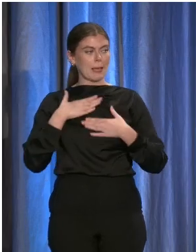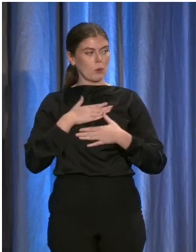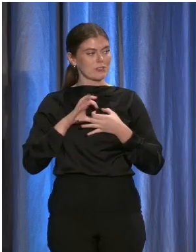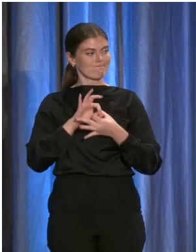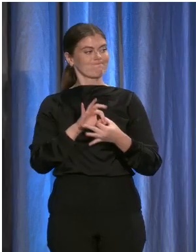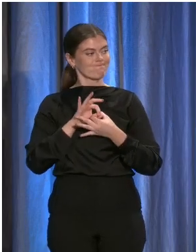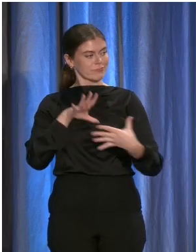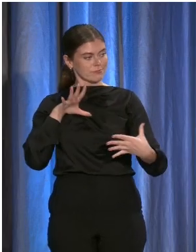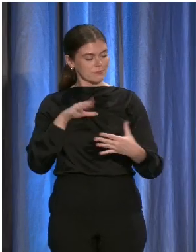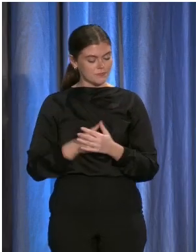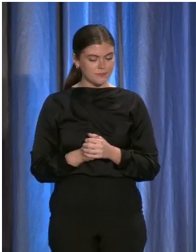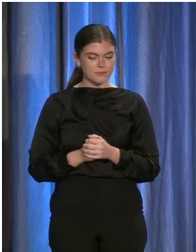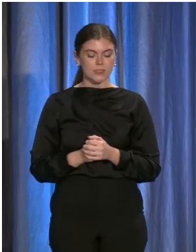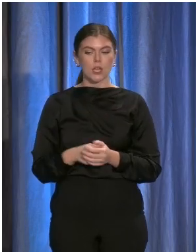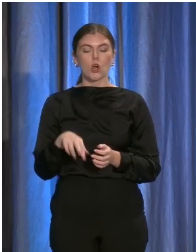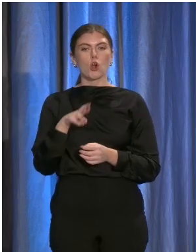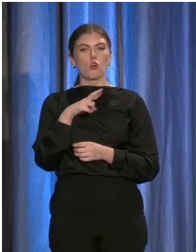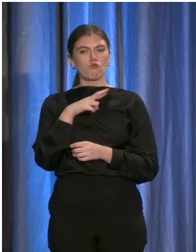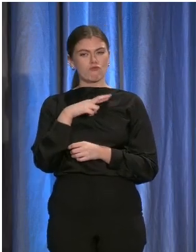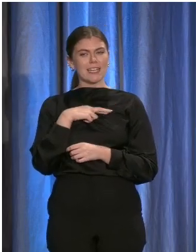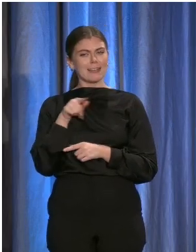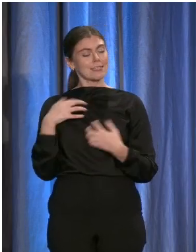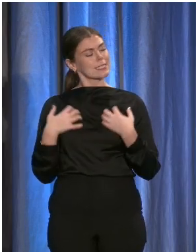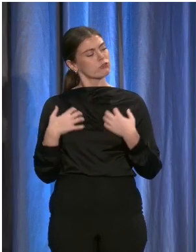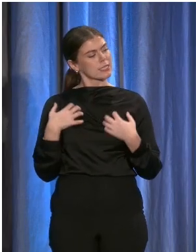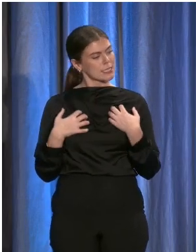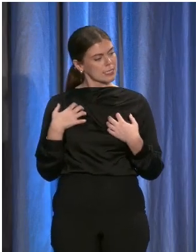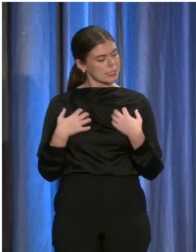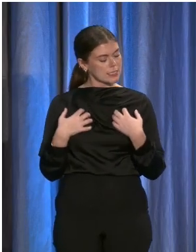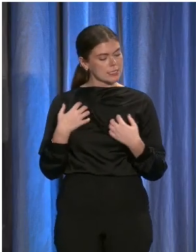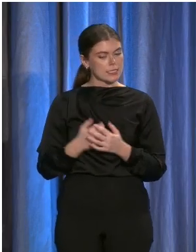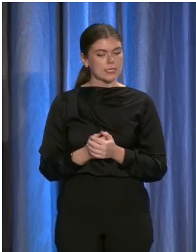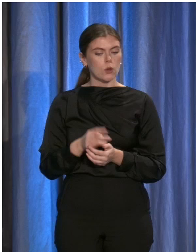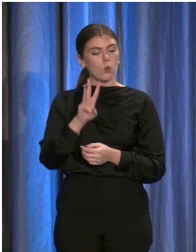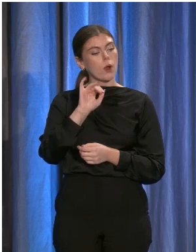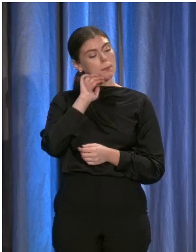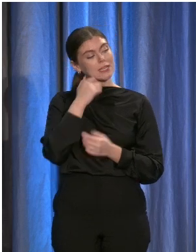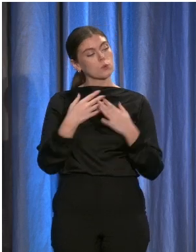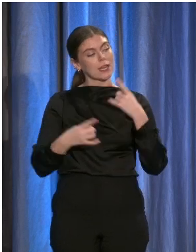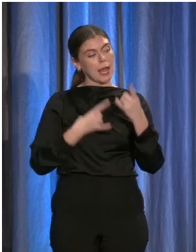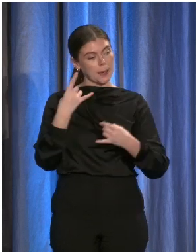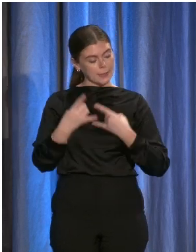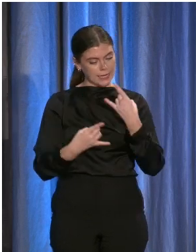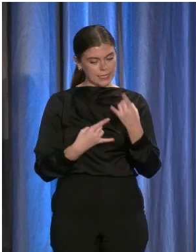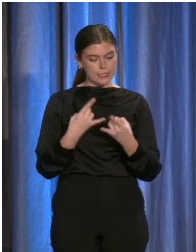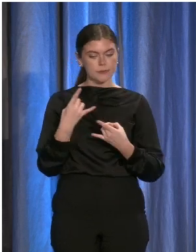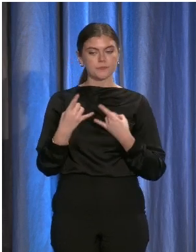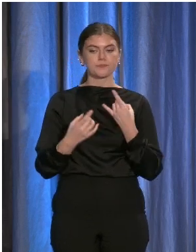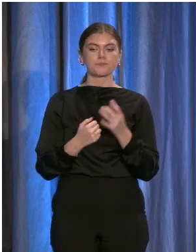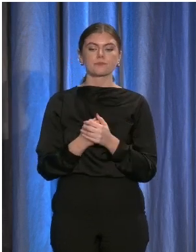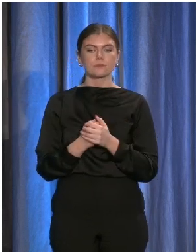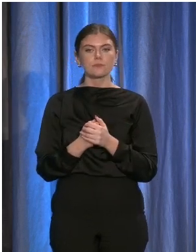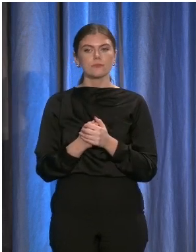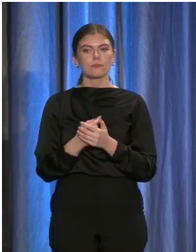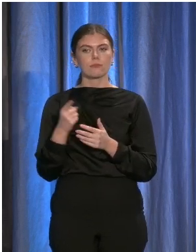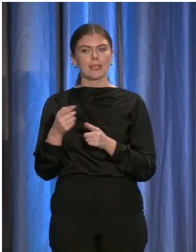with. It's a phenomenon of interest, isn't it? because what's happening is line of sight